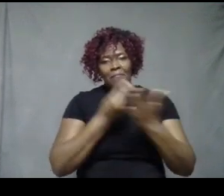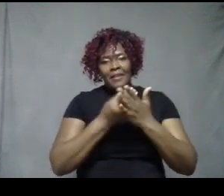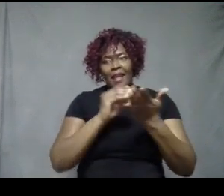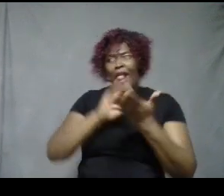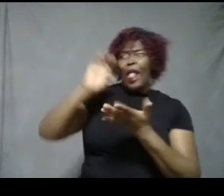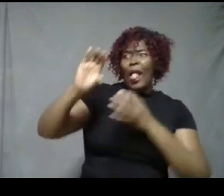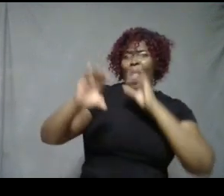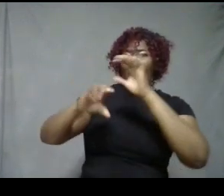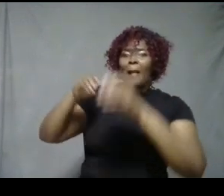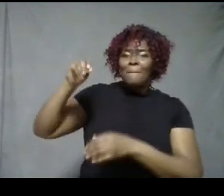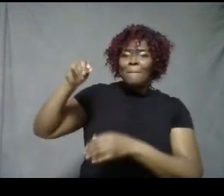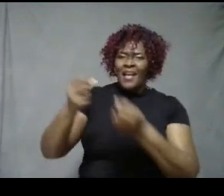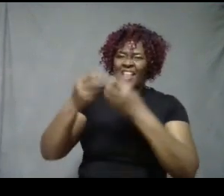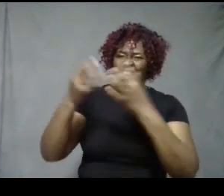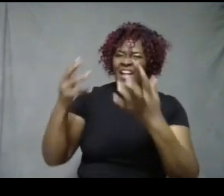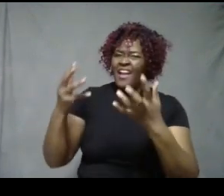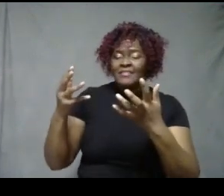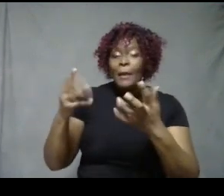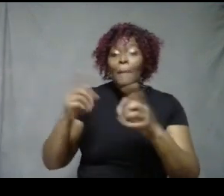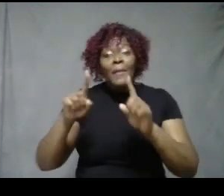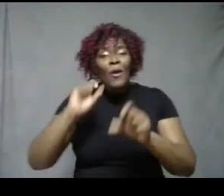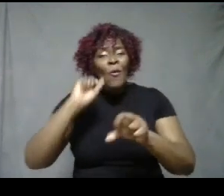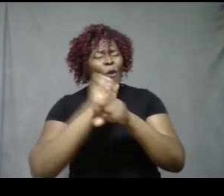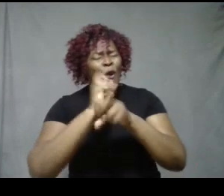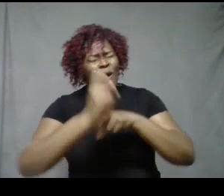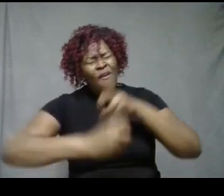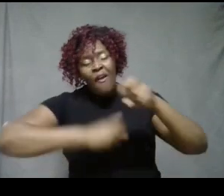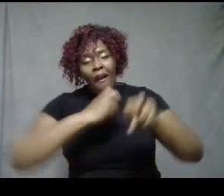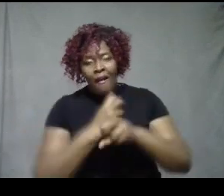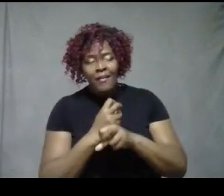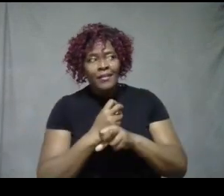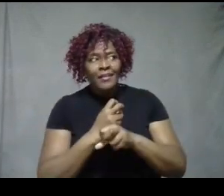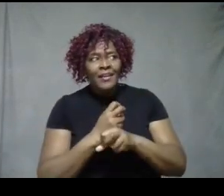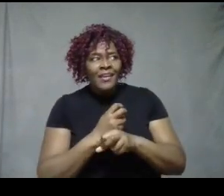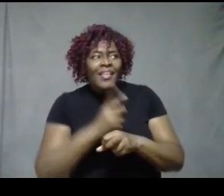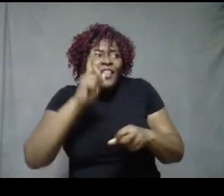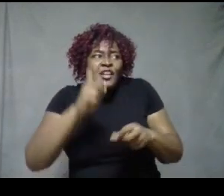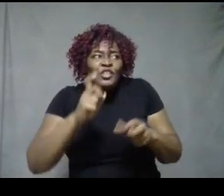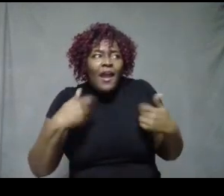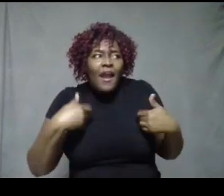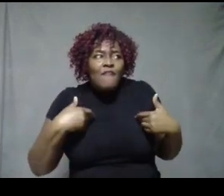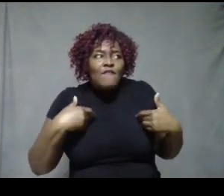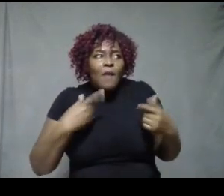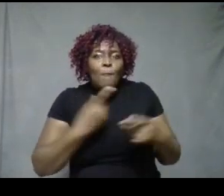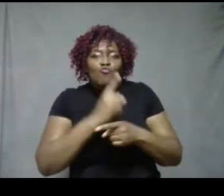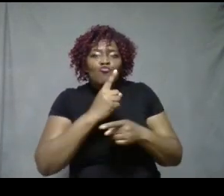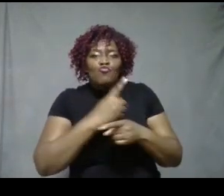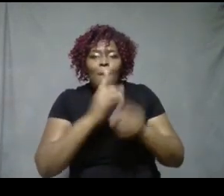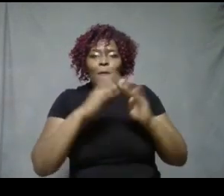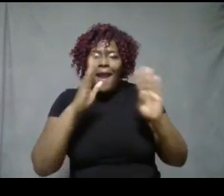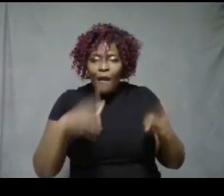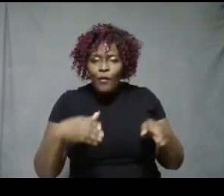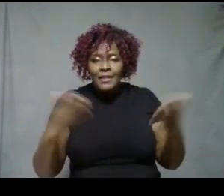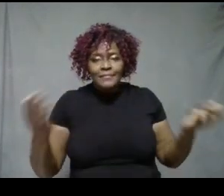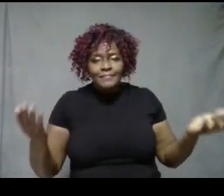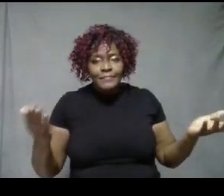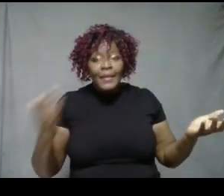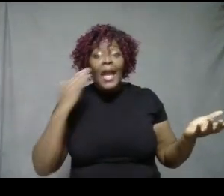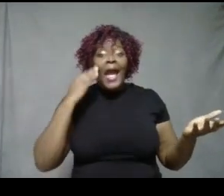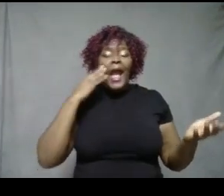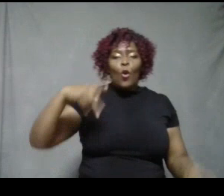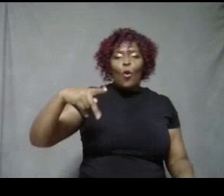but they are very hard workers. They deserve to have proper housing that they can go to. I know Palm Beach